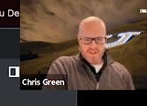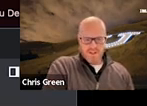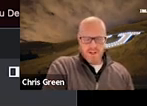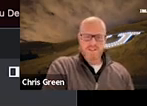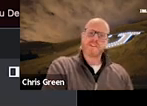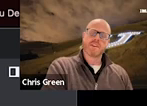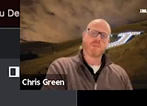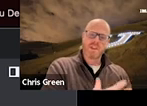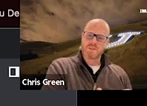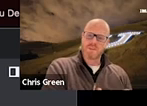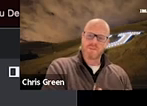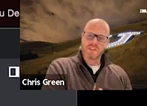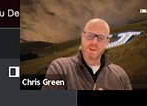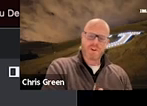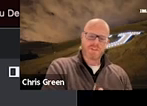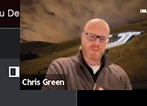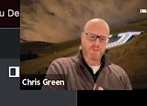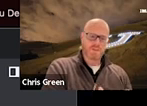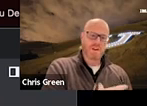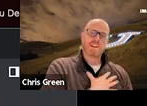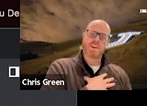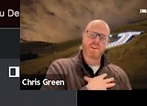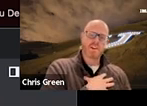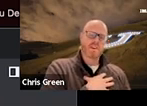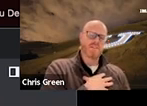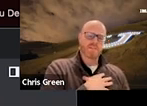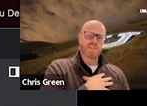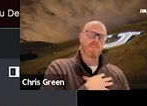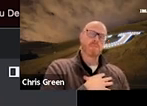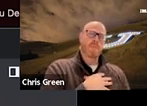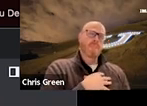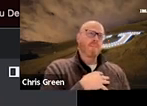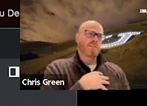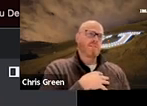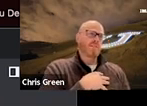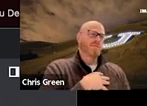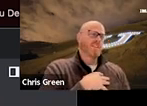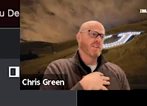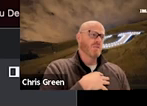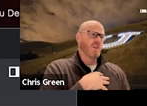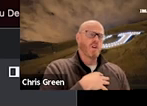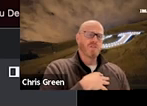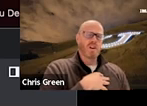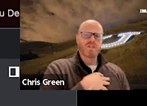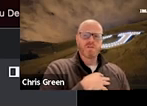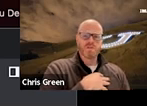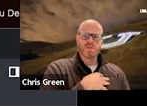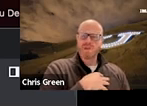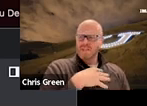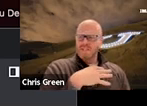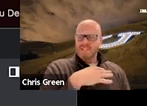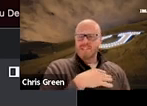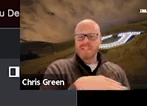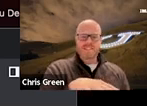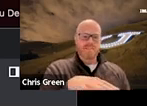URL in here. It will keep the video on your YouTube. As far as I know, even if the video owner on